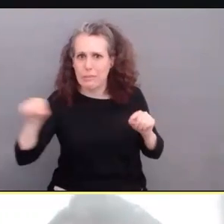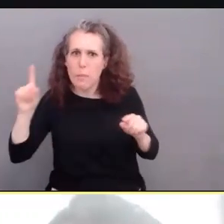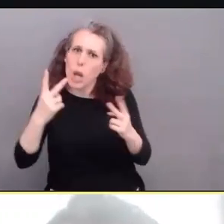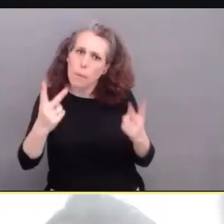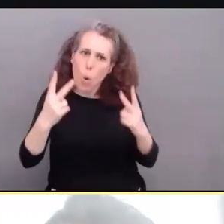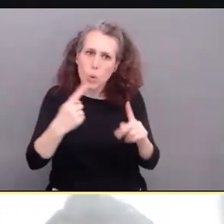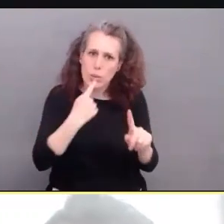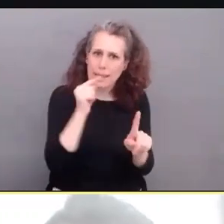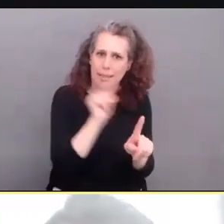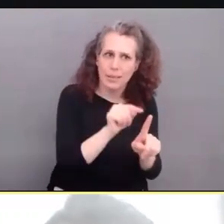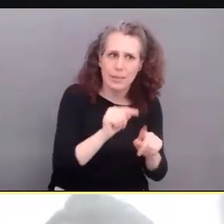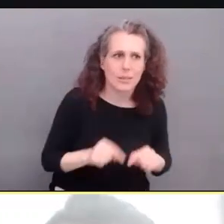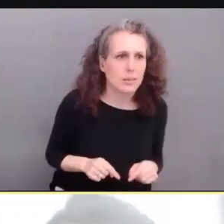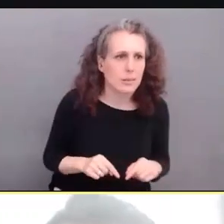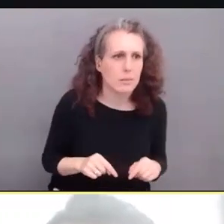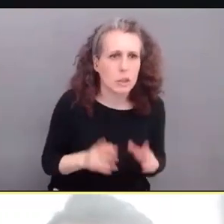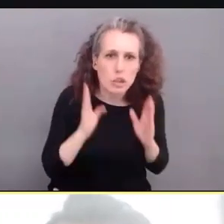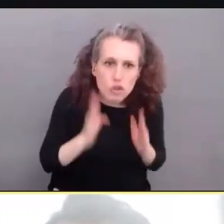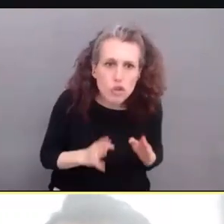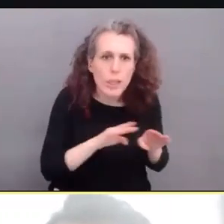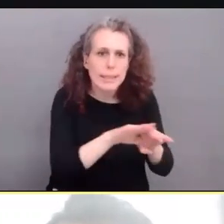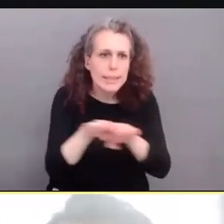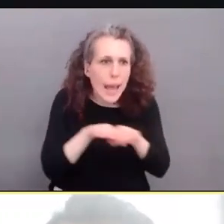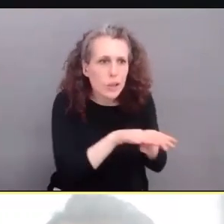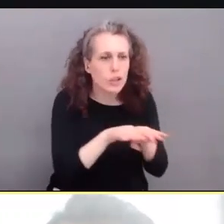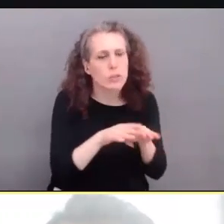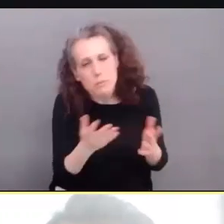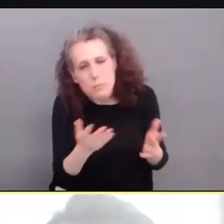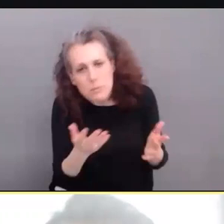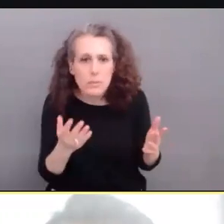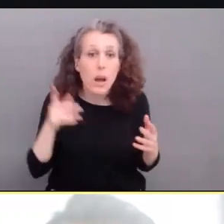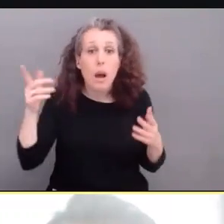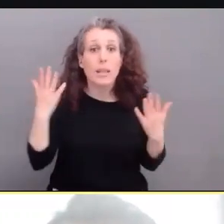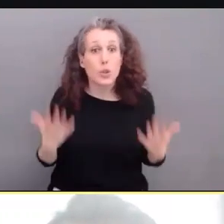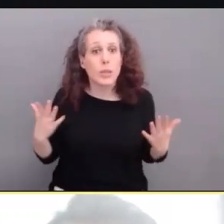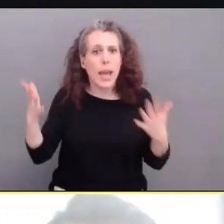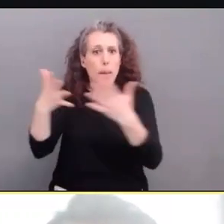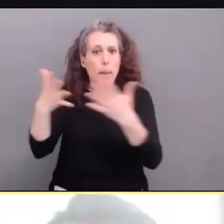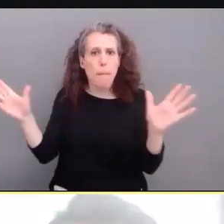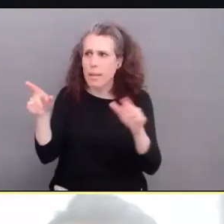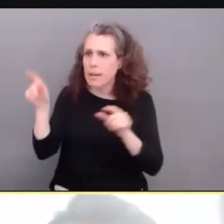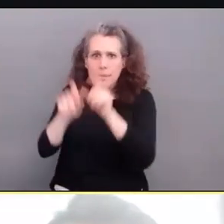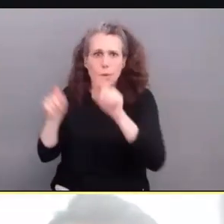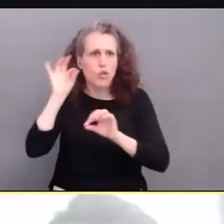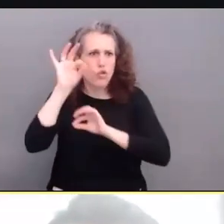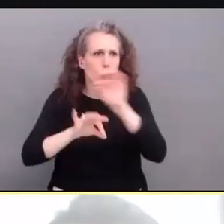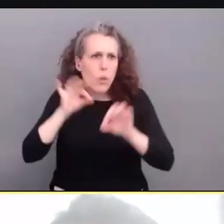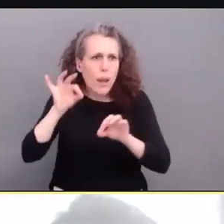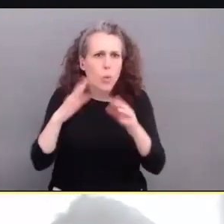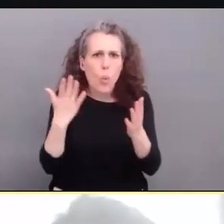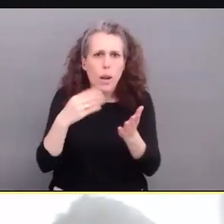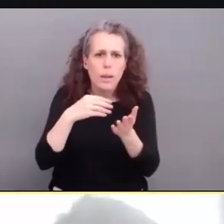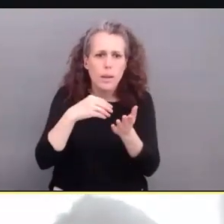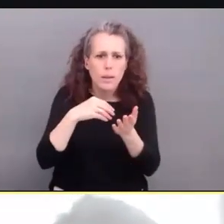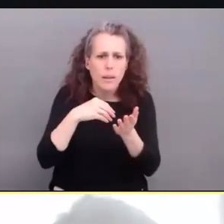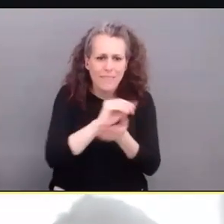we would ideally have standards. There were also questions from the public today about the fees for standards, which can also